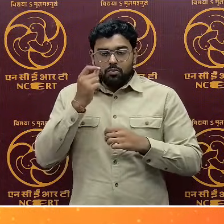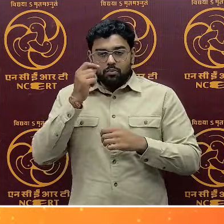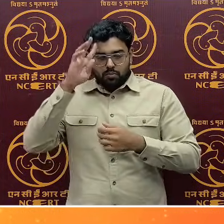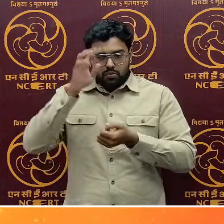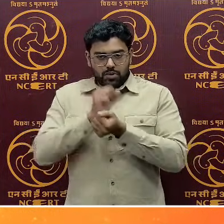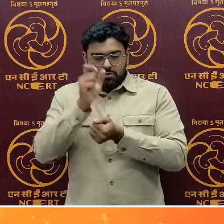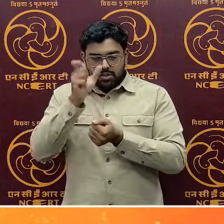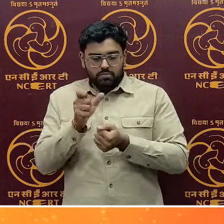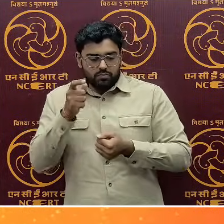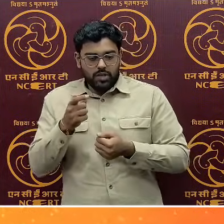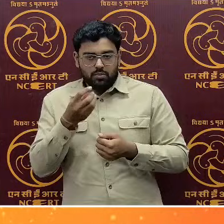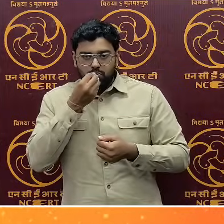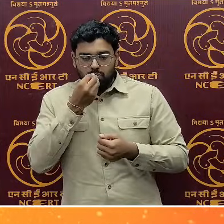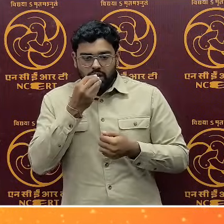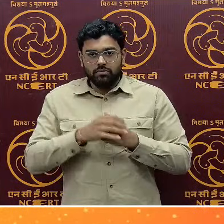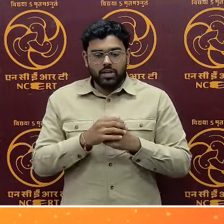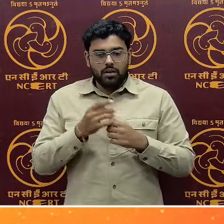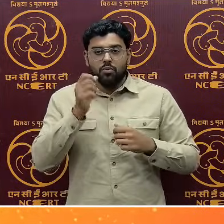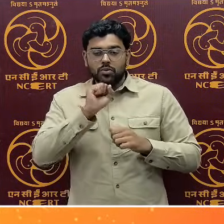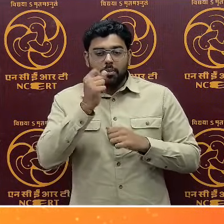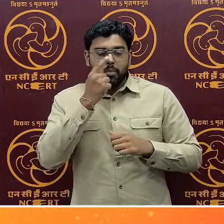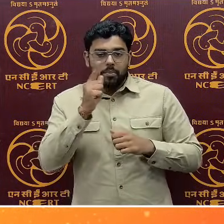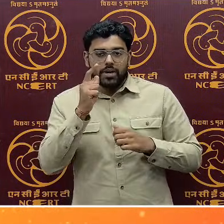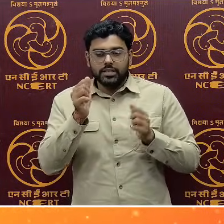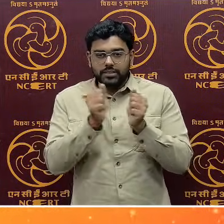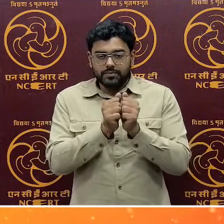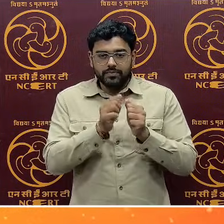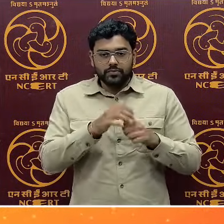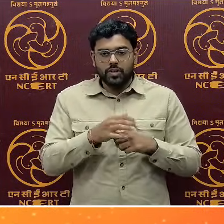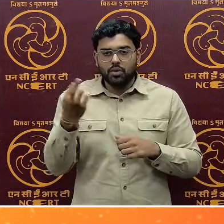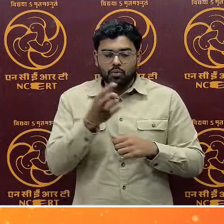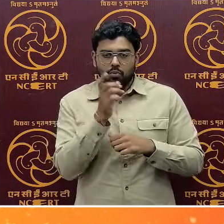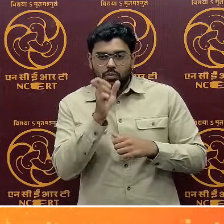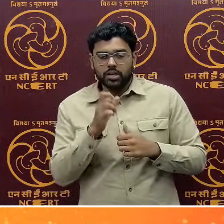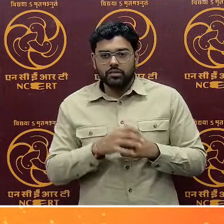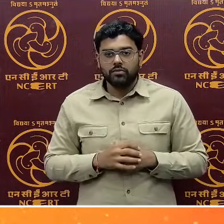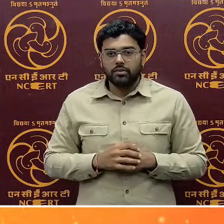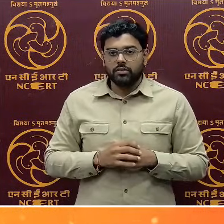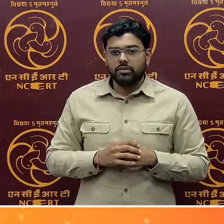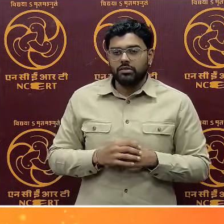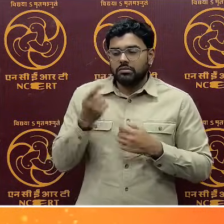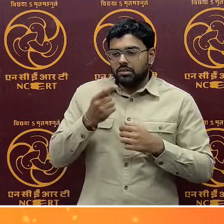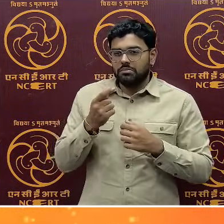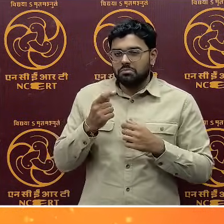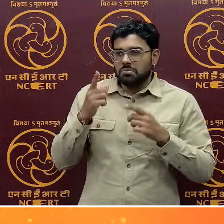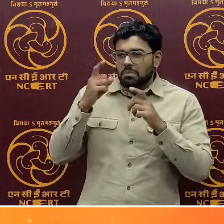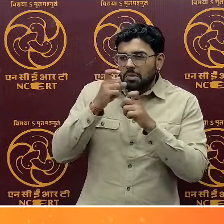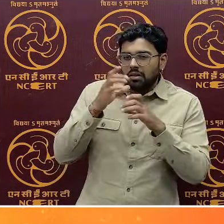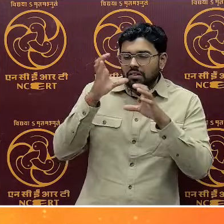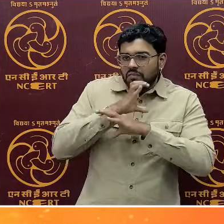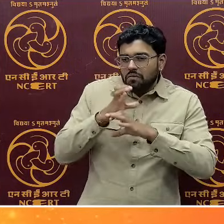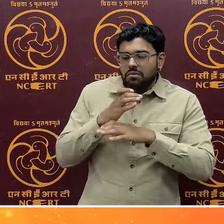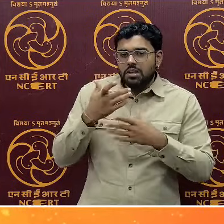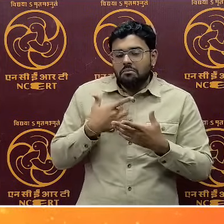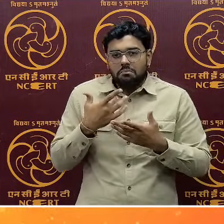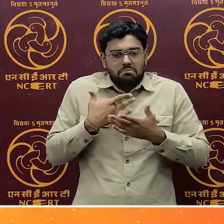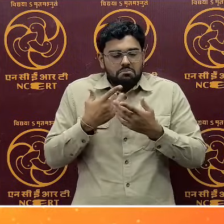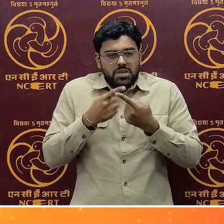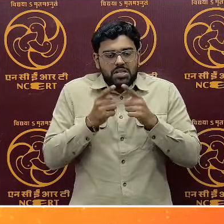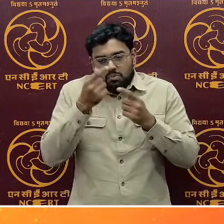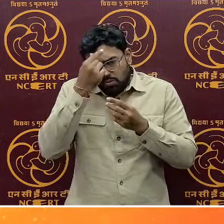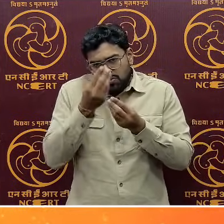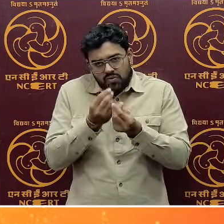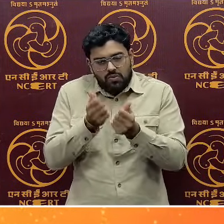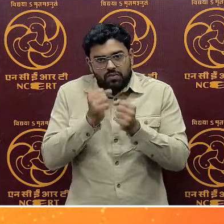Encyclopedia and his mother knew what that meant. He had a mystery he could not solve.